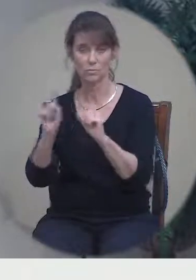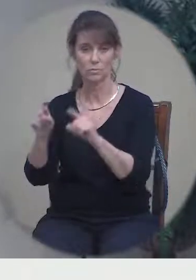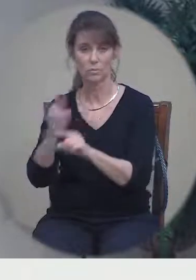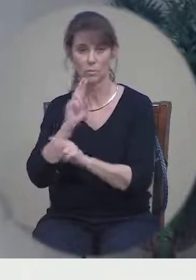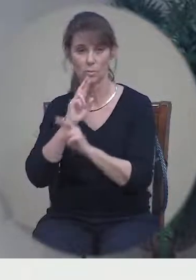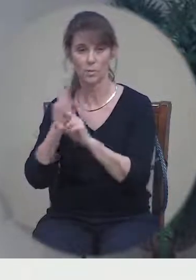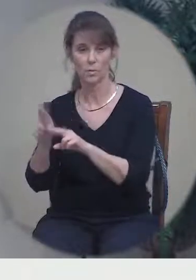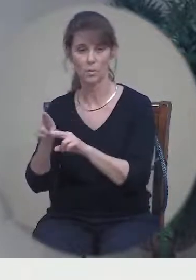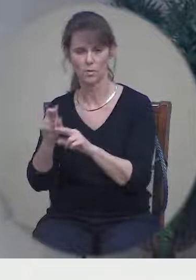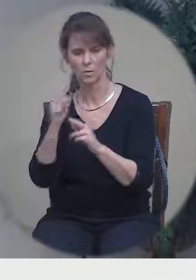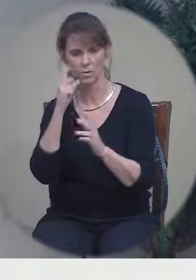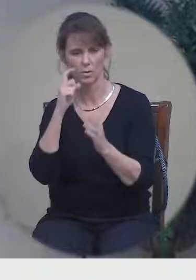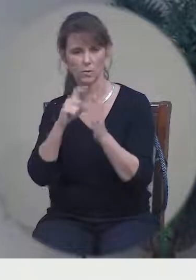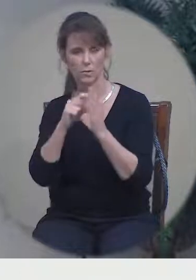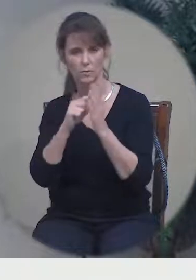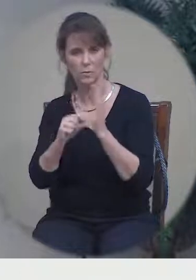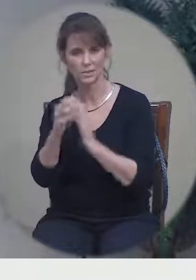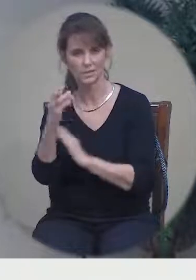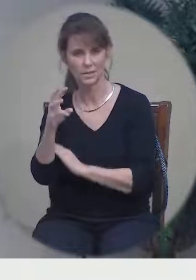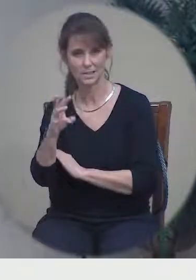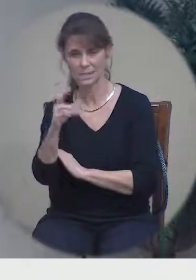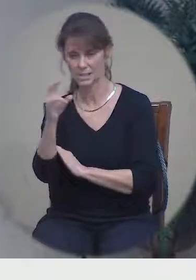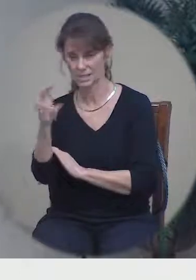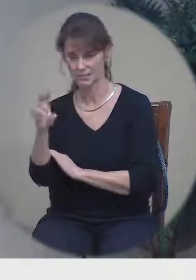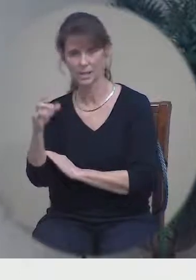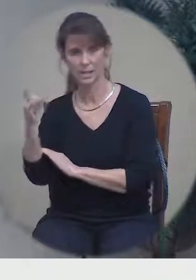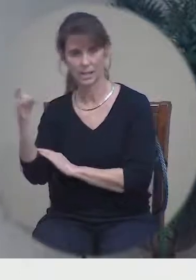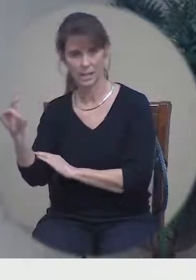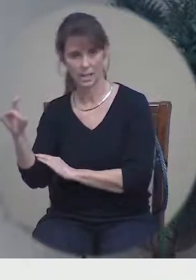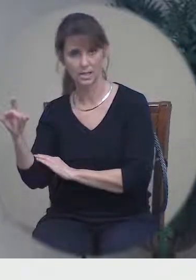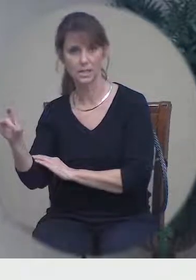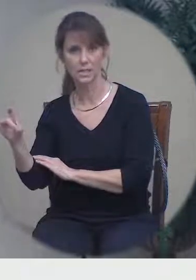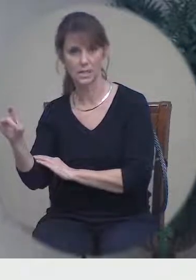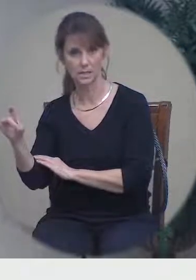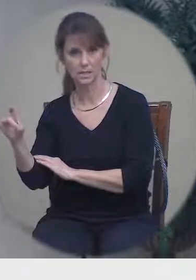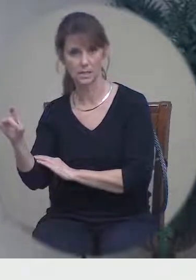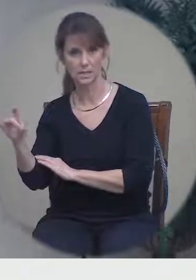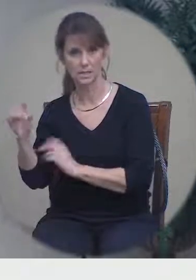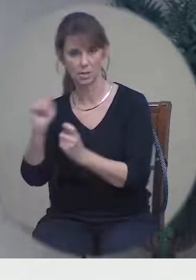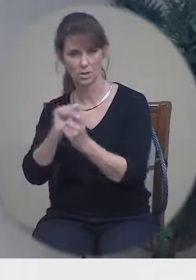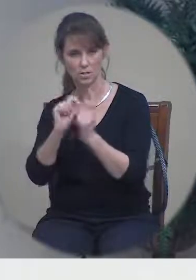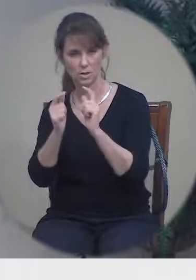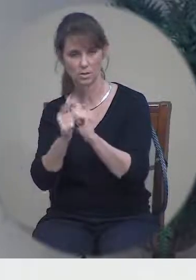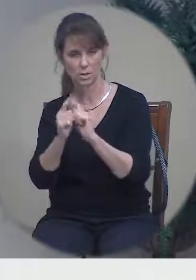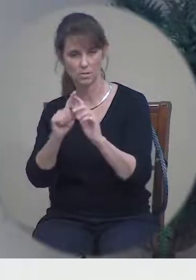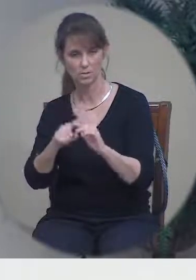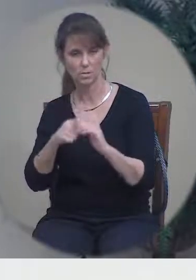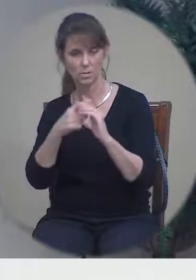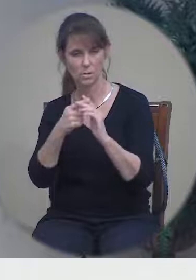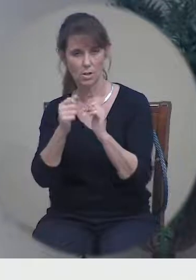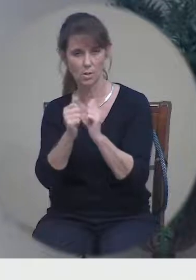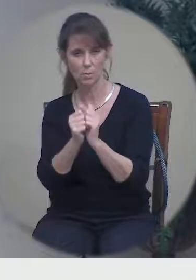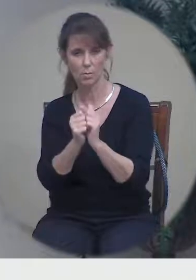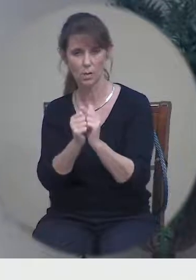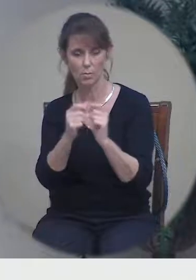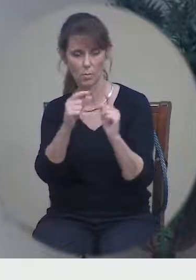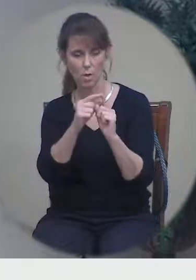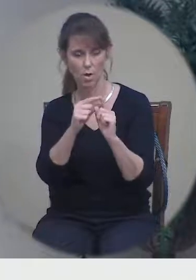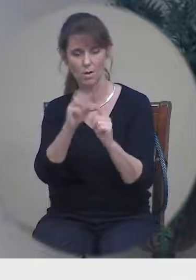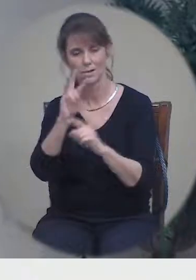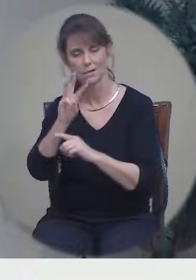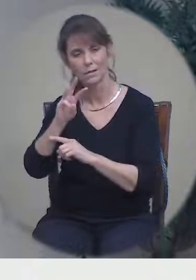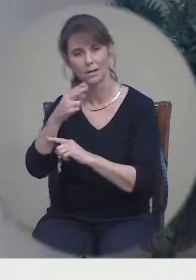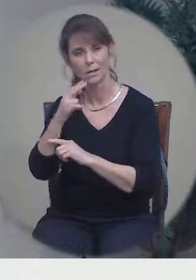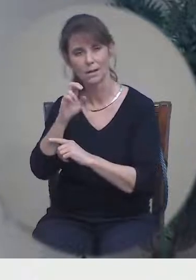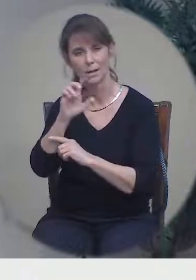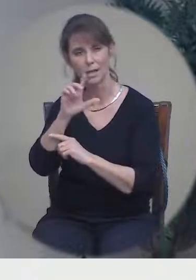16 and 17 and 18, I think most of your translations I looked at all begin with the word while.